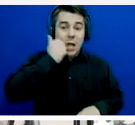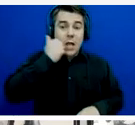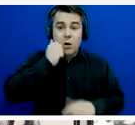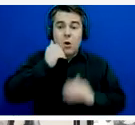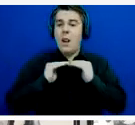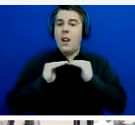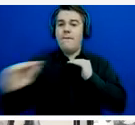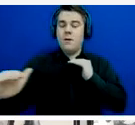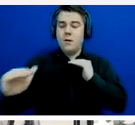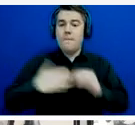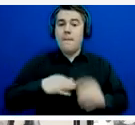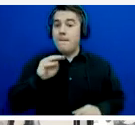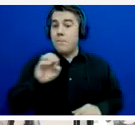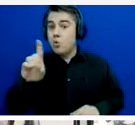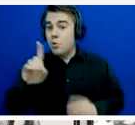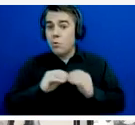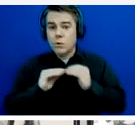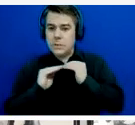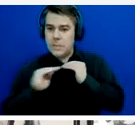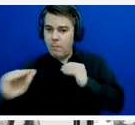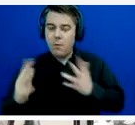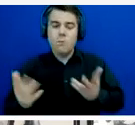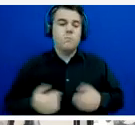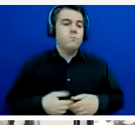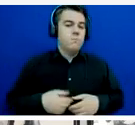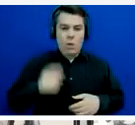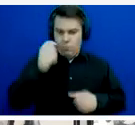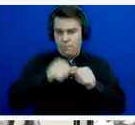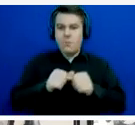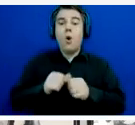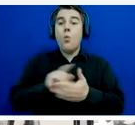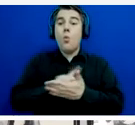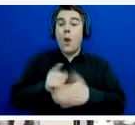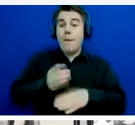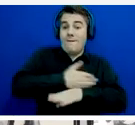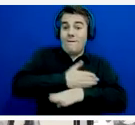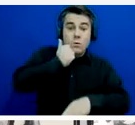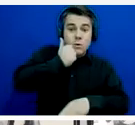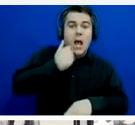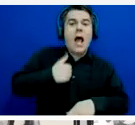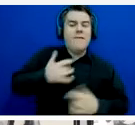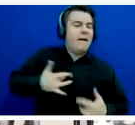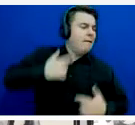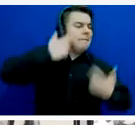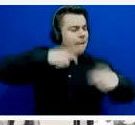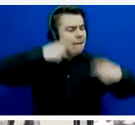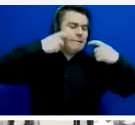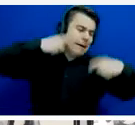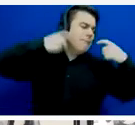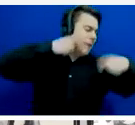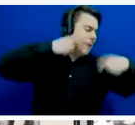moods were stable. I remember the whole week before my cycle would start, I would feel like I just needed to cry. I was very weepy,